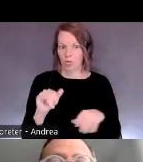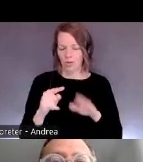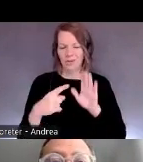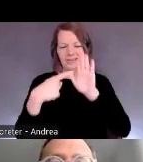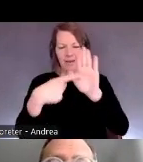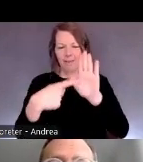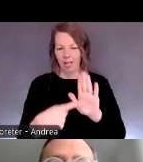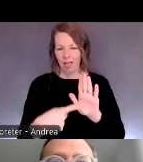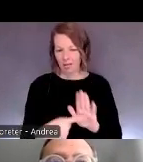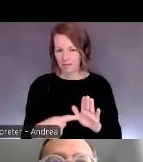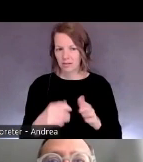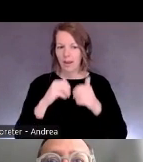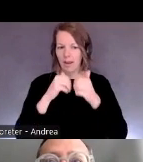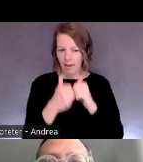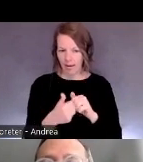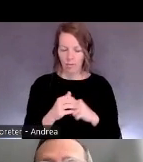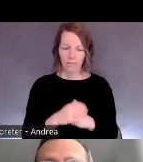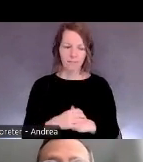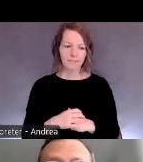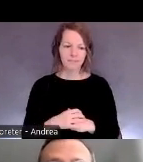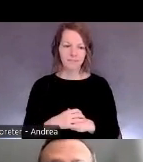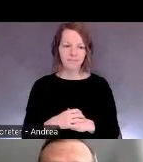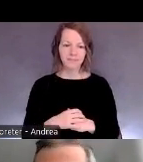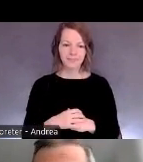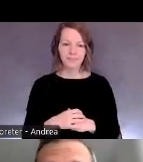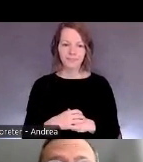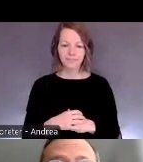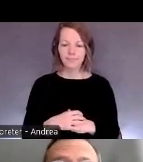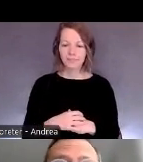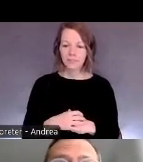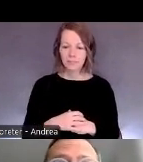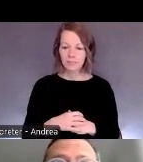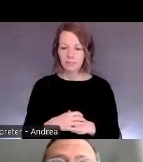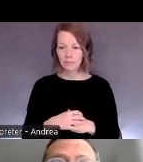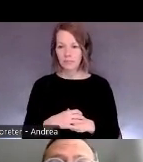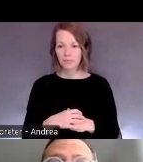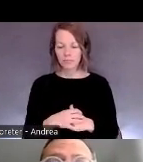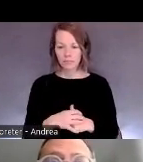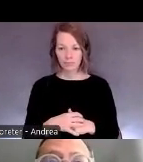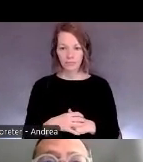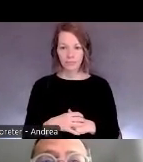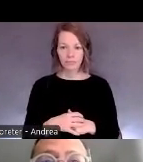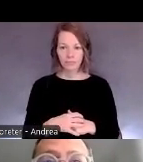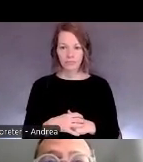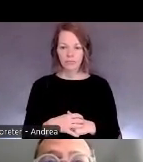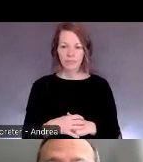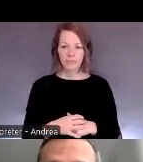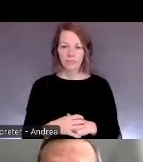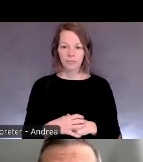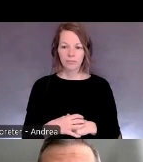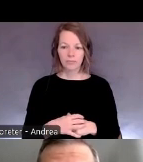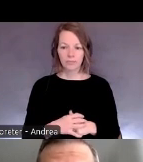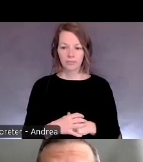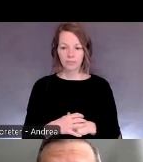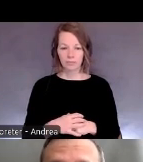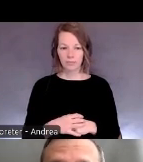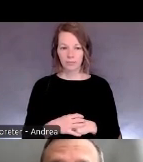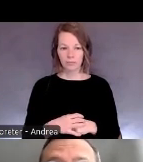how this could be done. So I want to start bringing back the